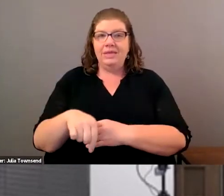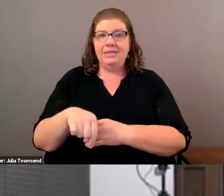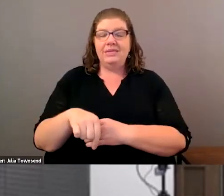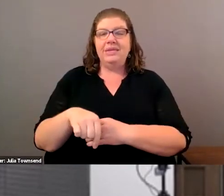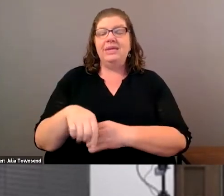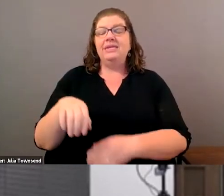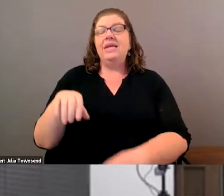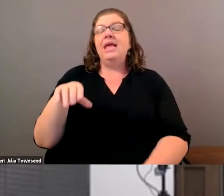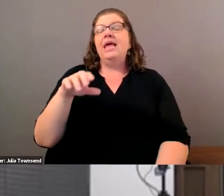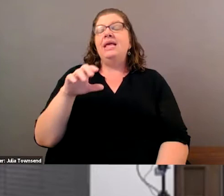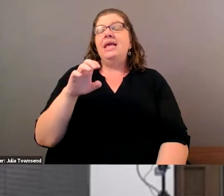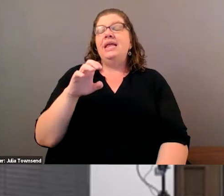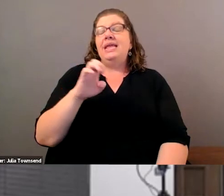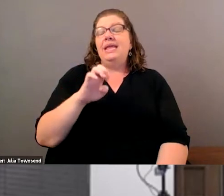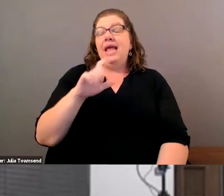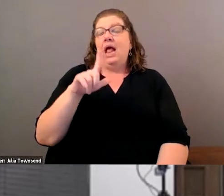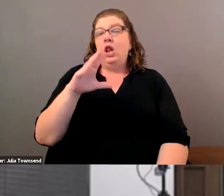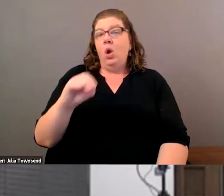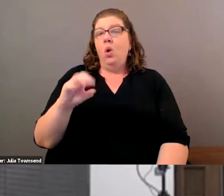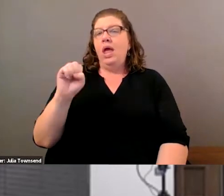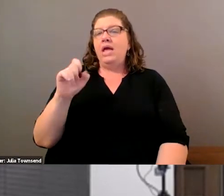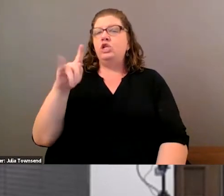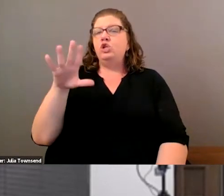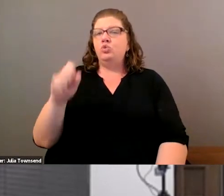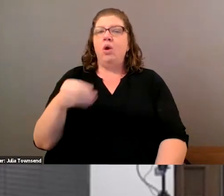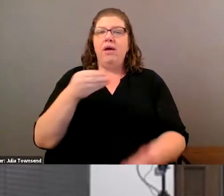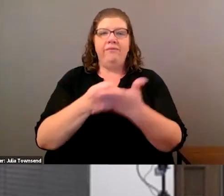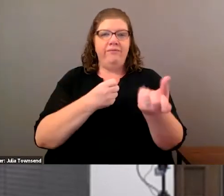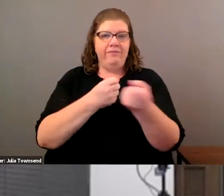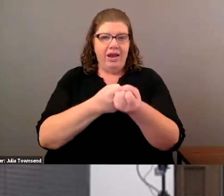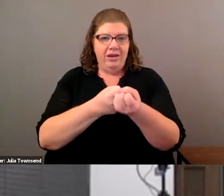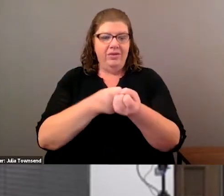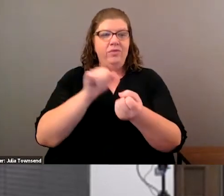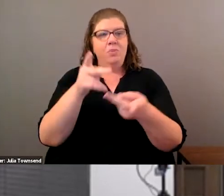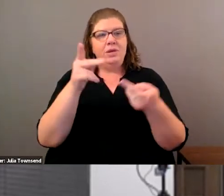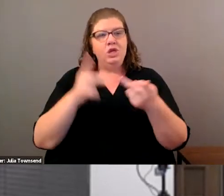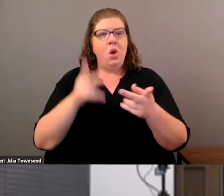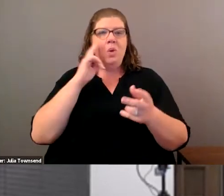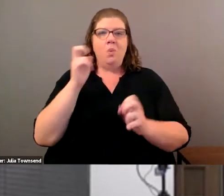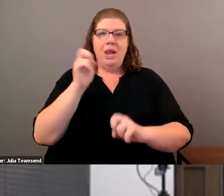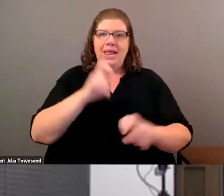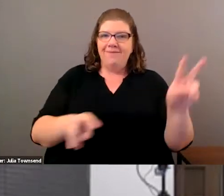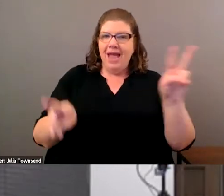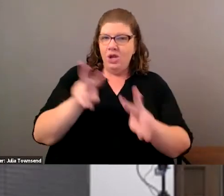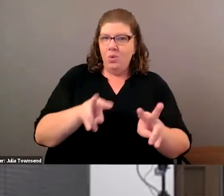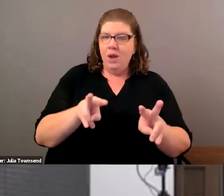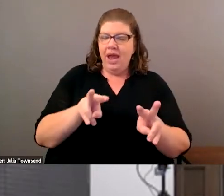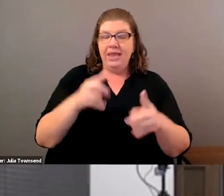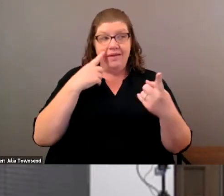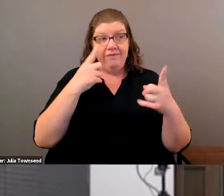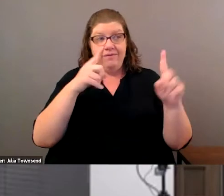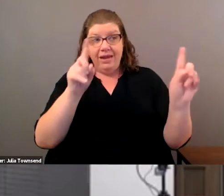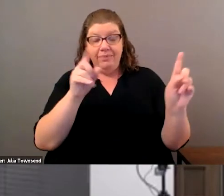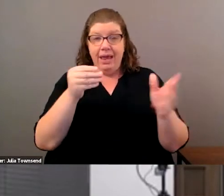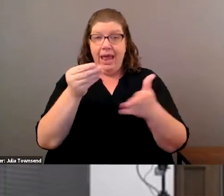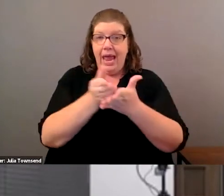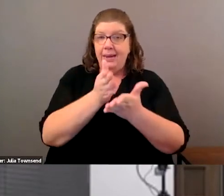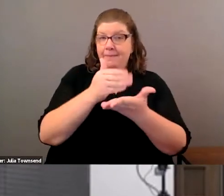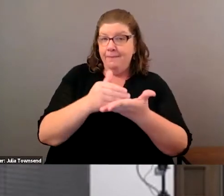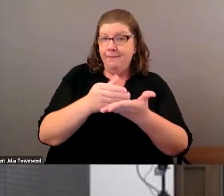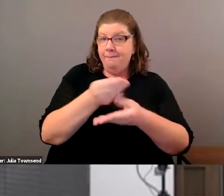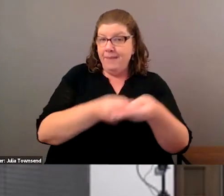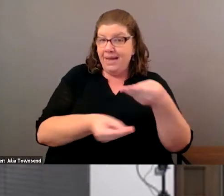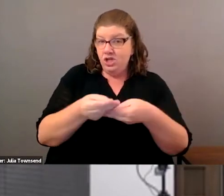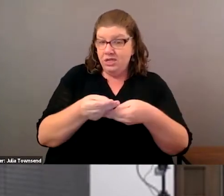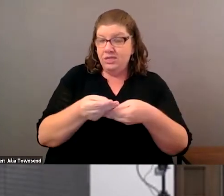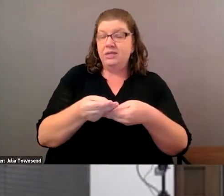ESSER funded. So again, as with all those positions, we will evaluate effectiveness and also budget